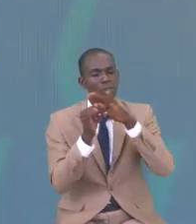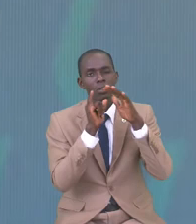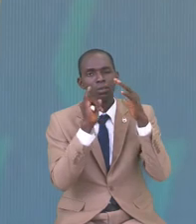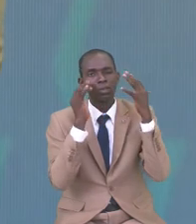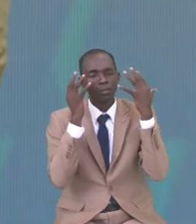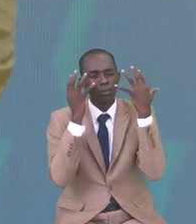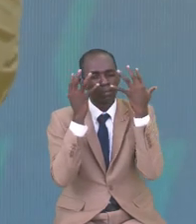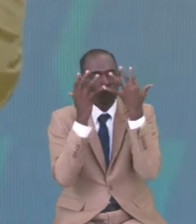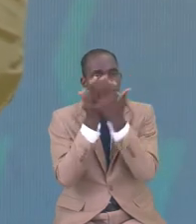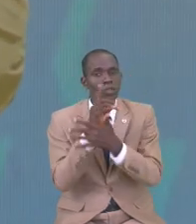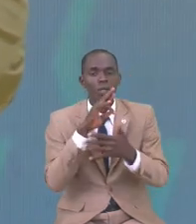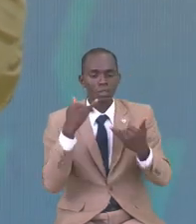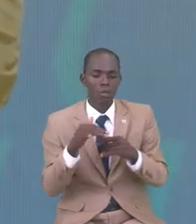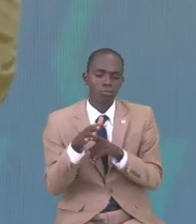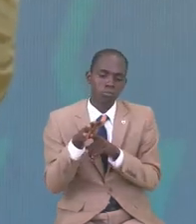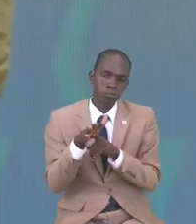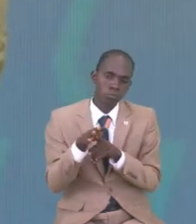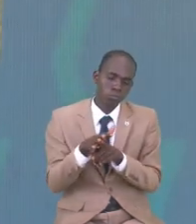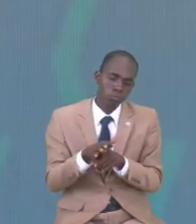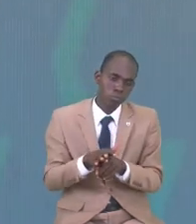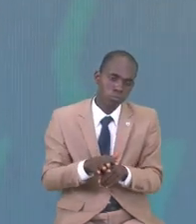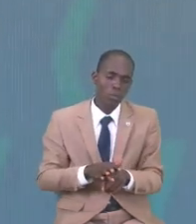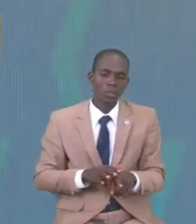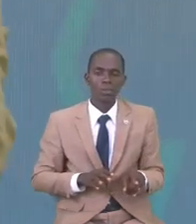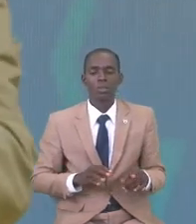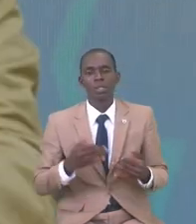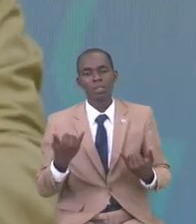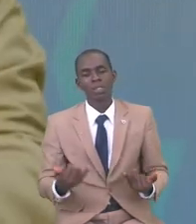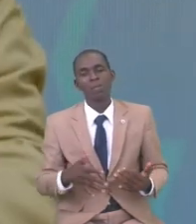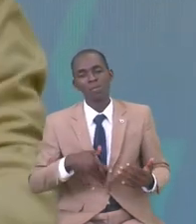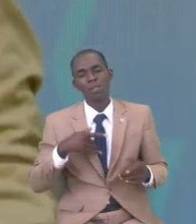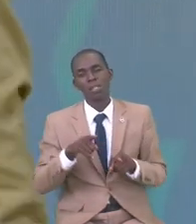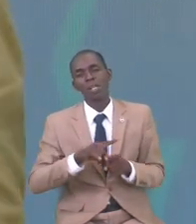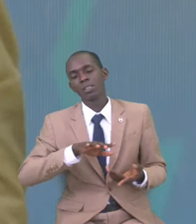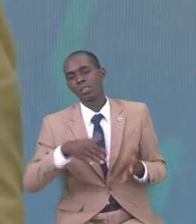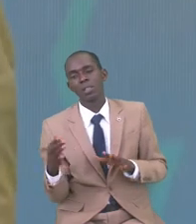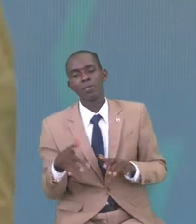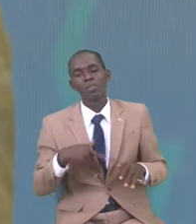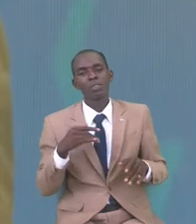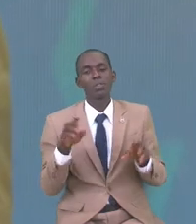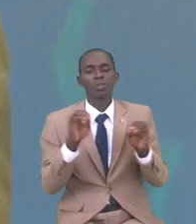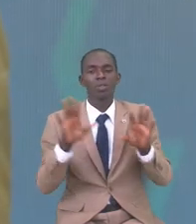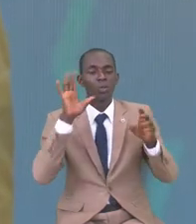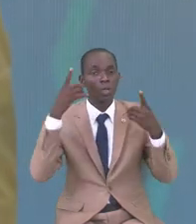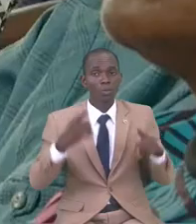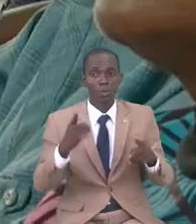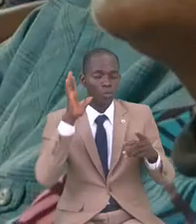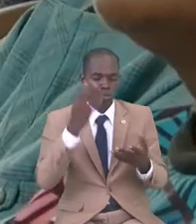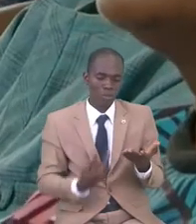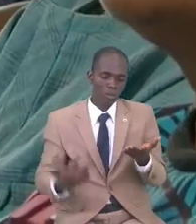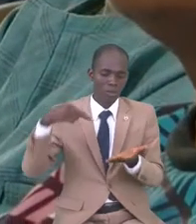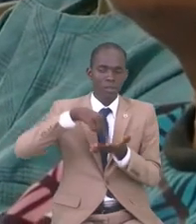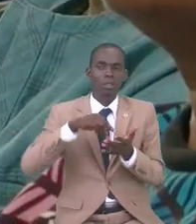are slow, you are sluggish, you are dull, you are dormant, dead. It's as if nothing will happen. You will rise up